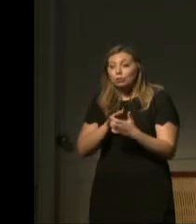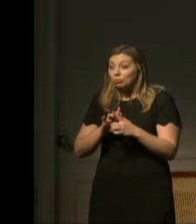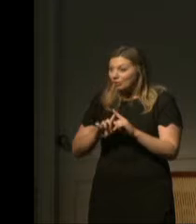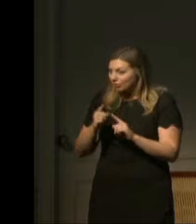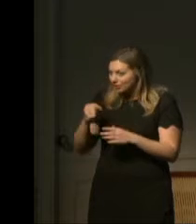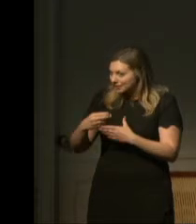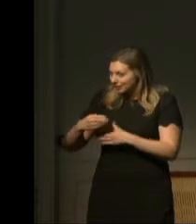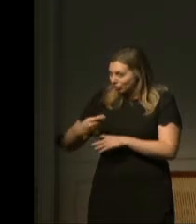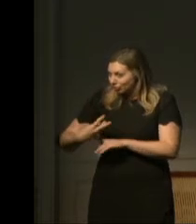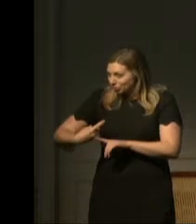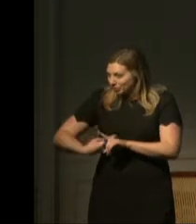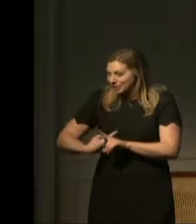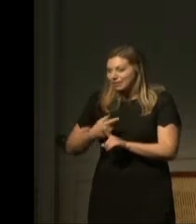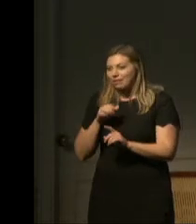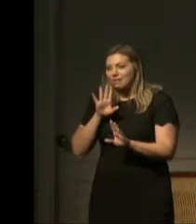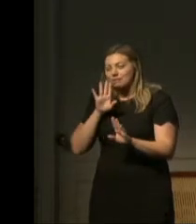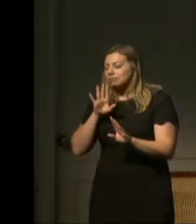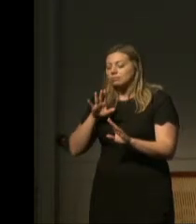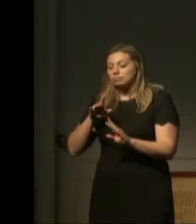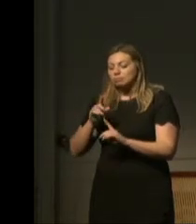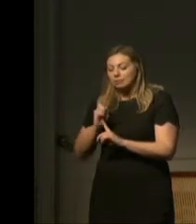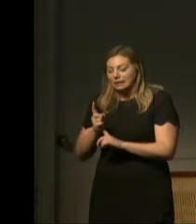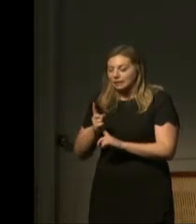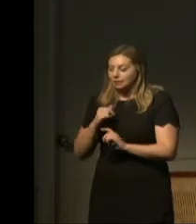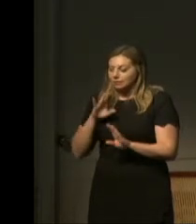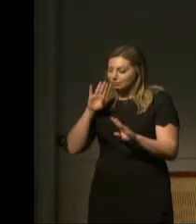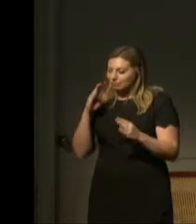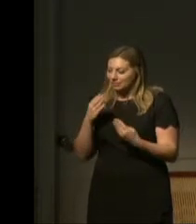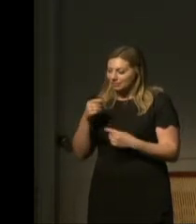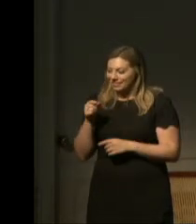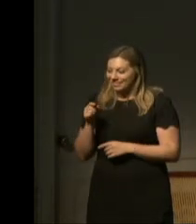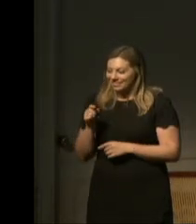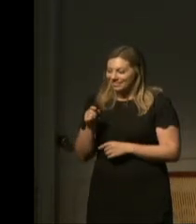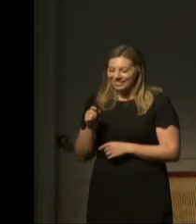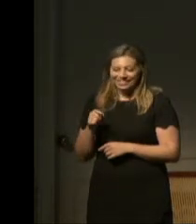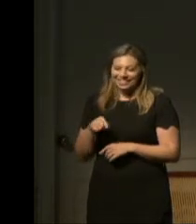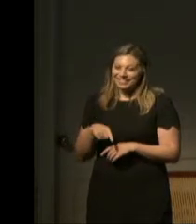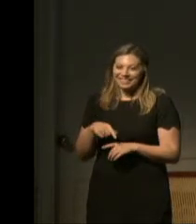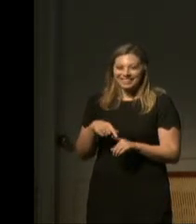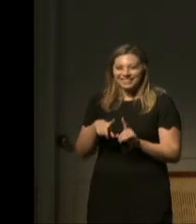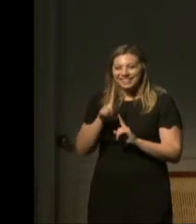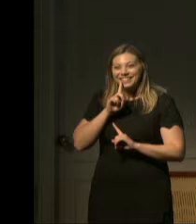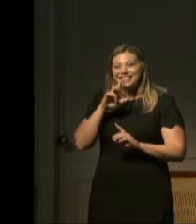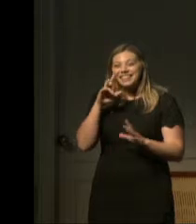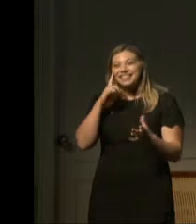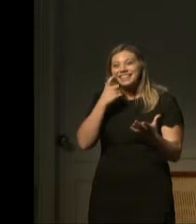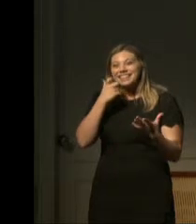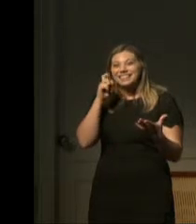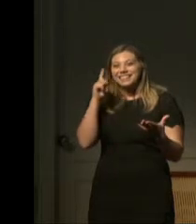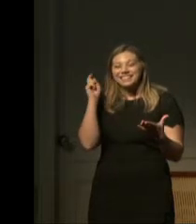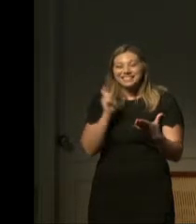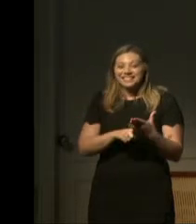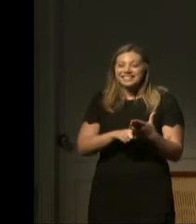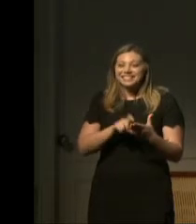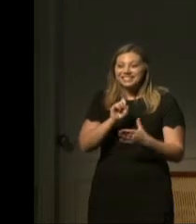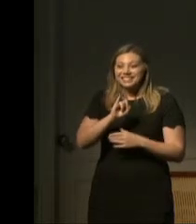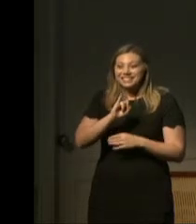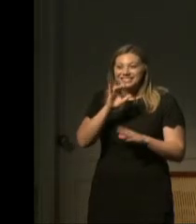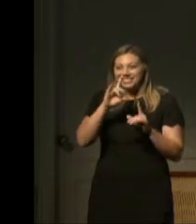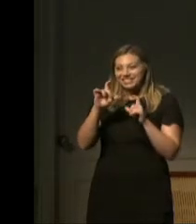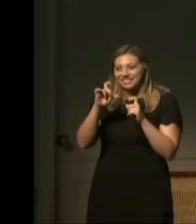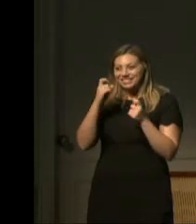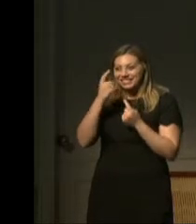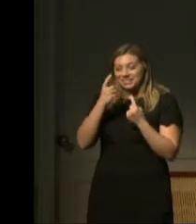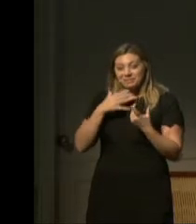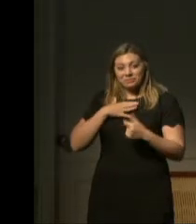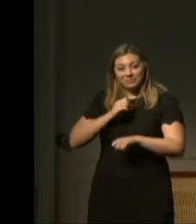hole. Last month, I discovered a set of Smithsonian photographs that amazed me and made me think about my own